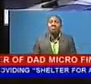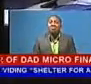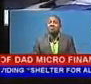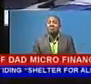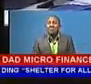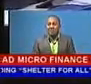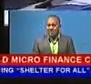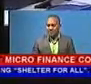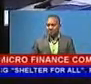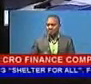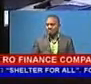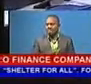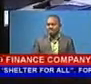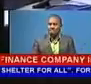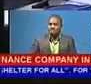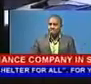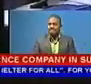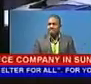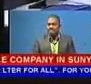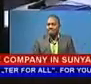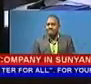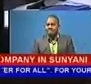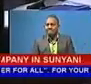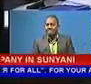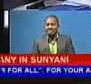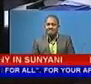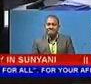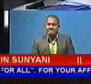My Lord, I think...